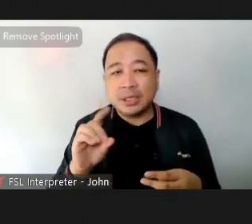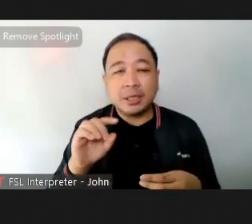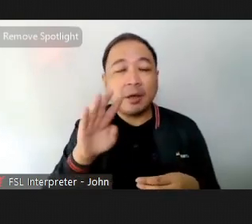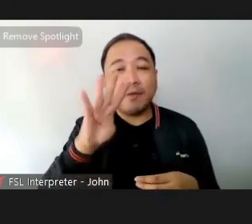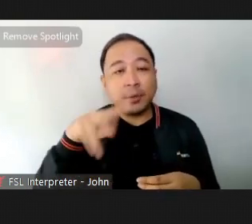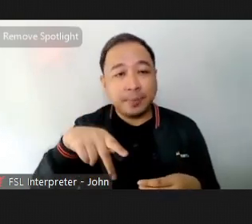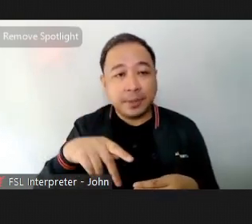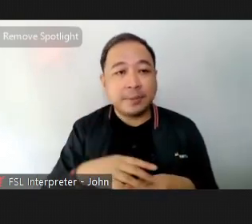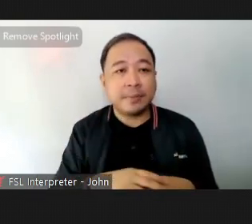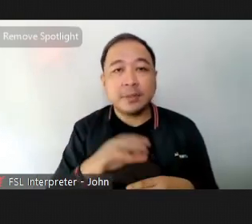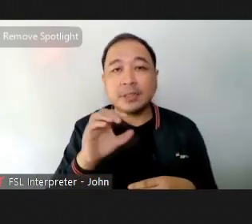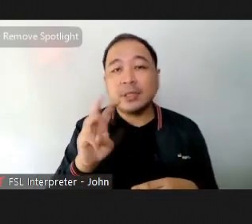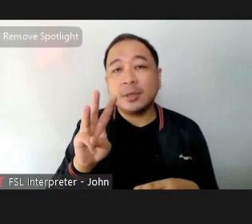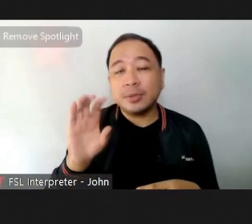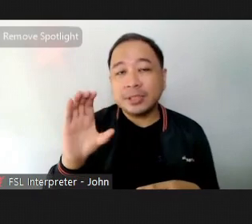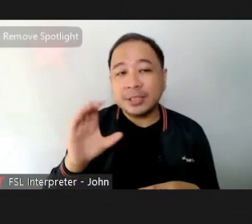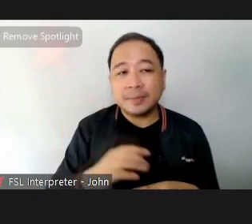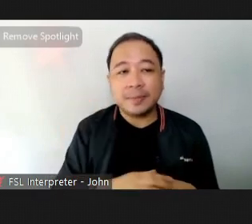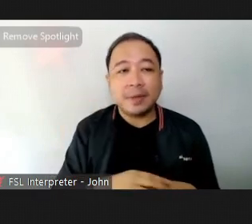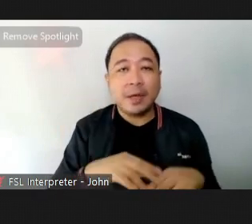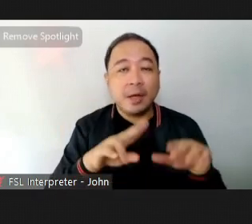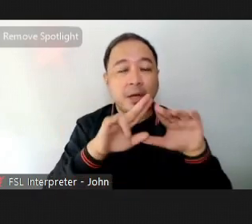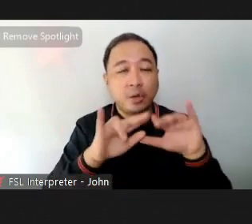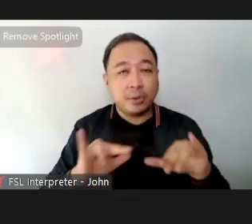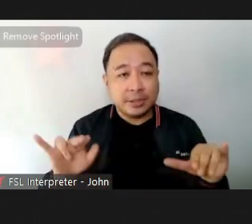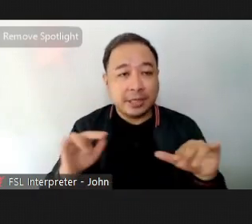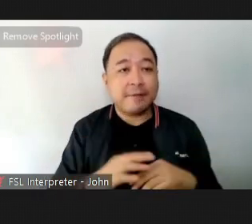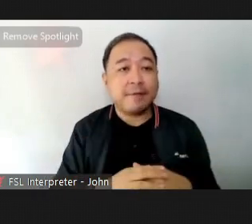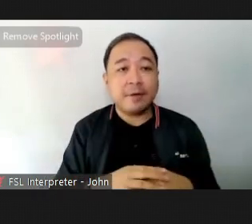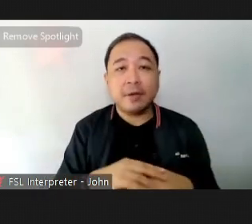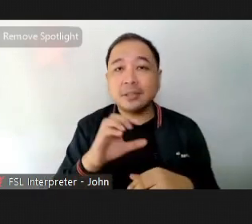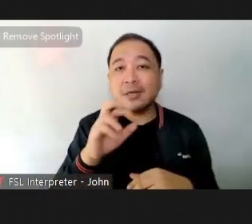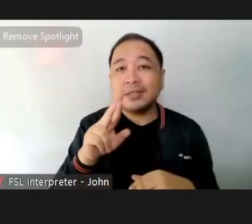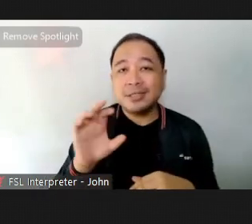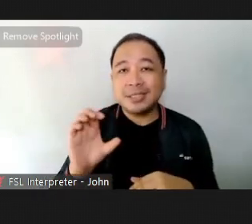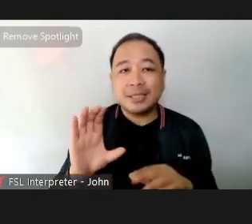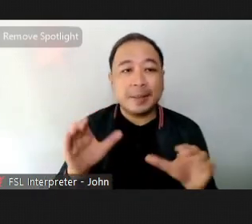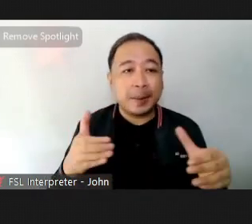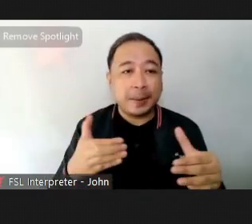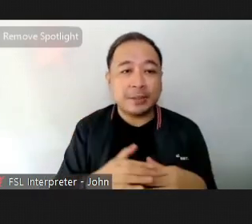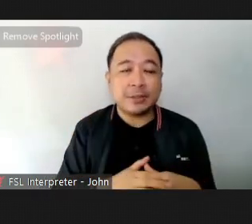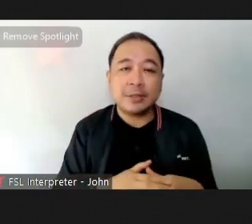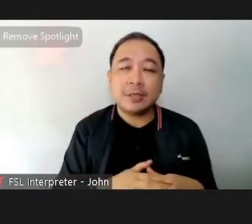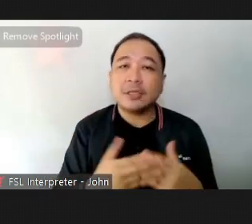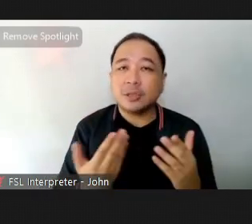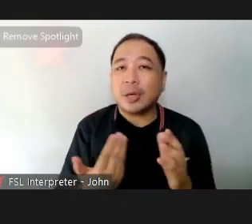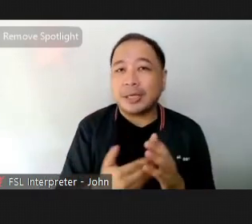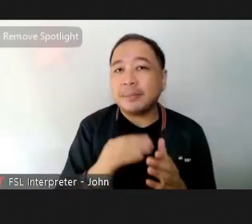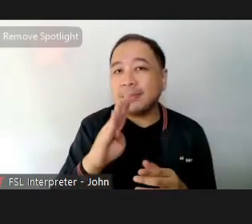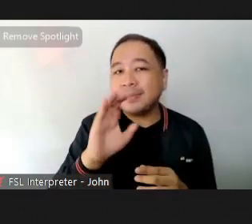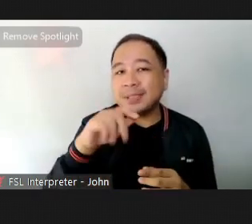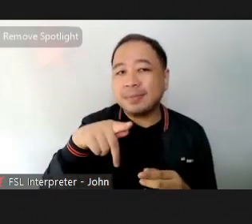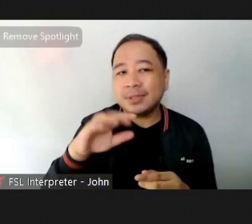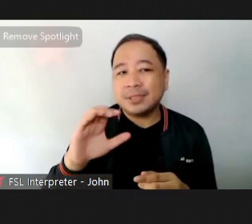the CWC, UNICEF, the CRC Coalition, and again, the